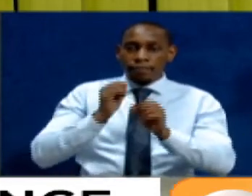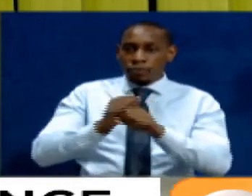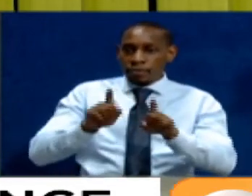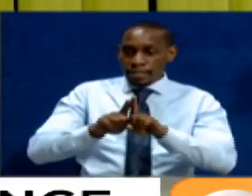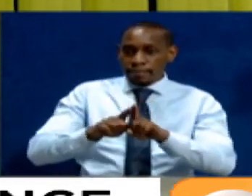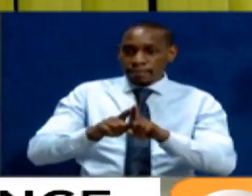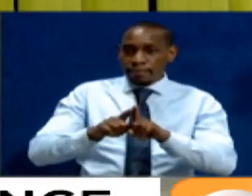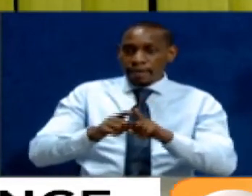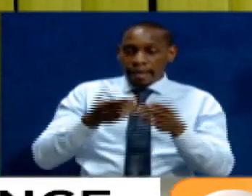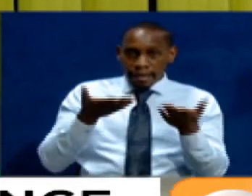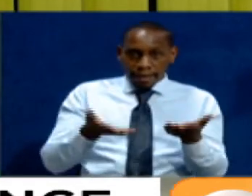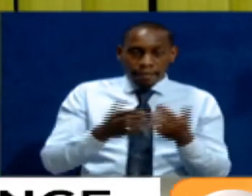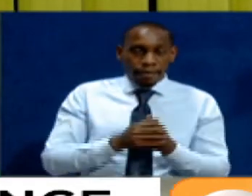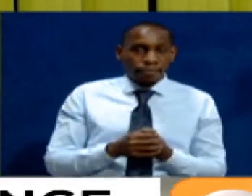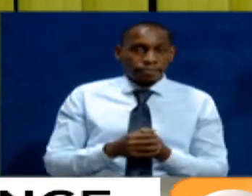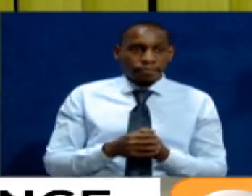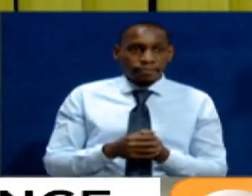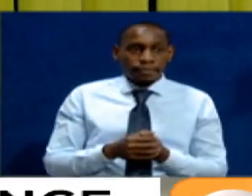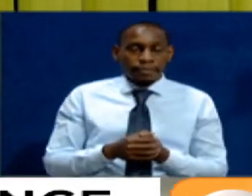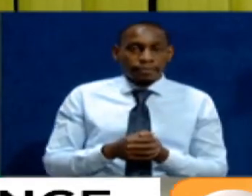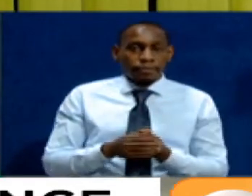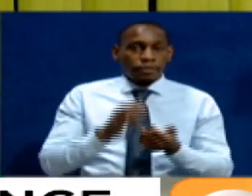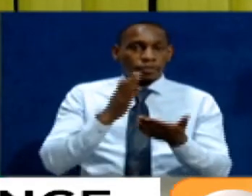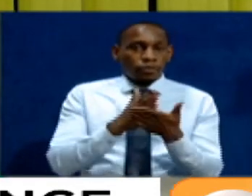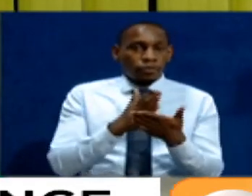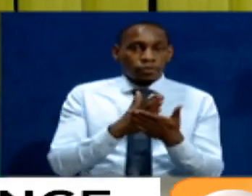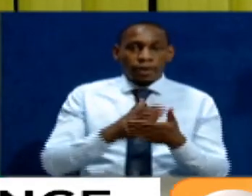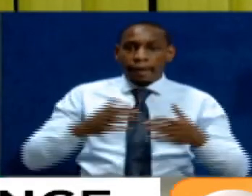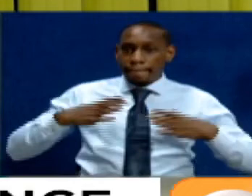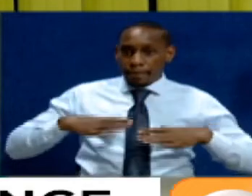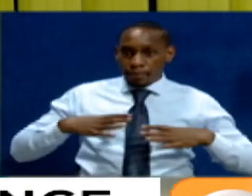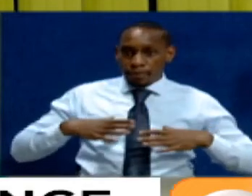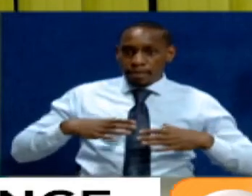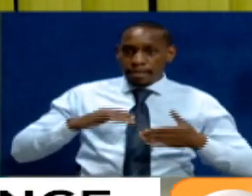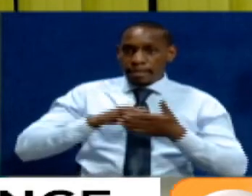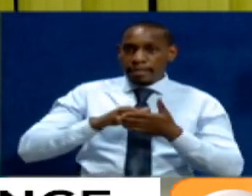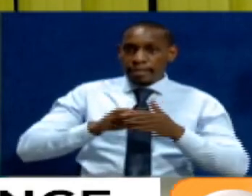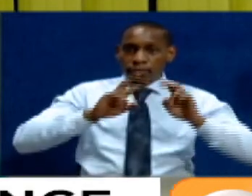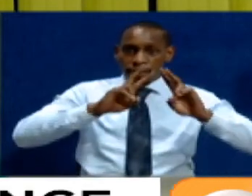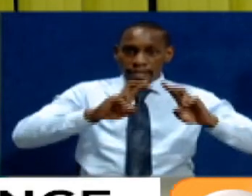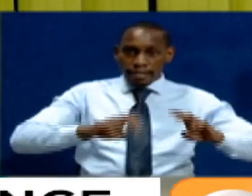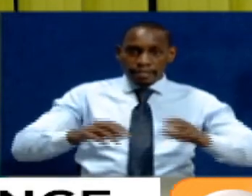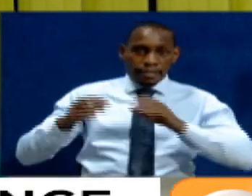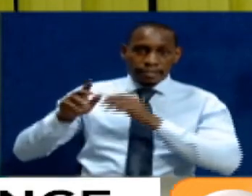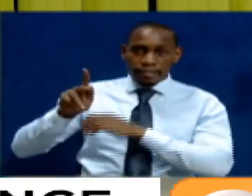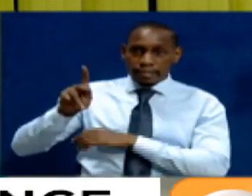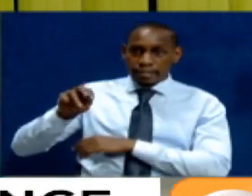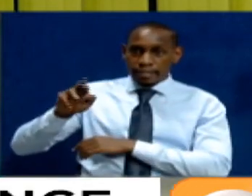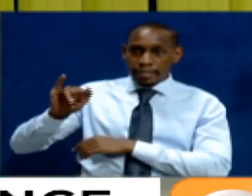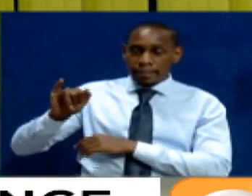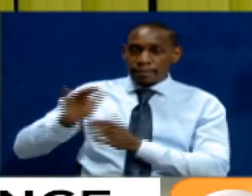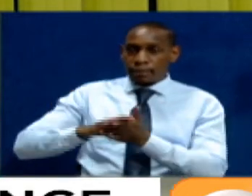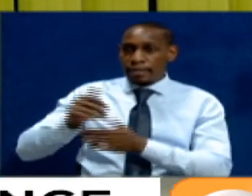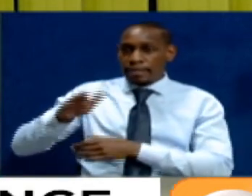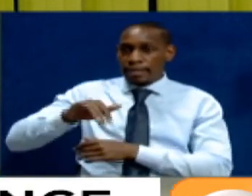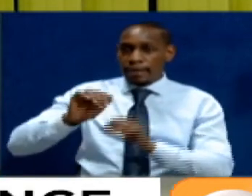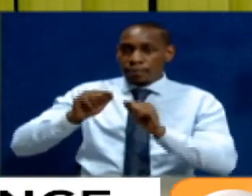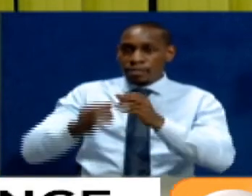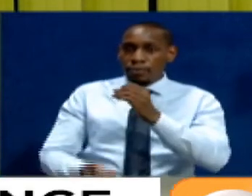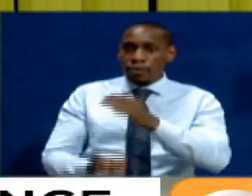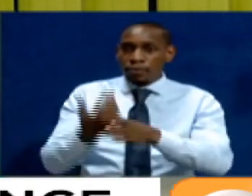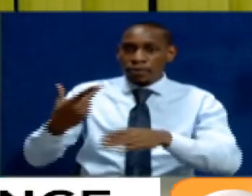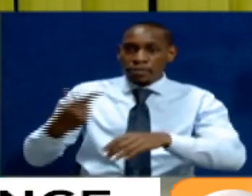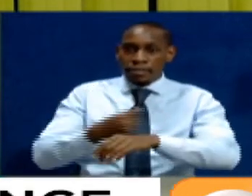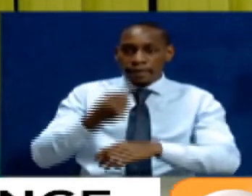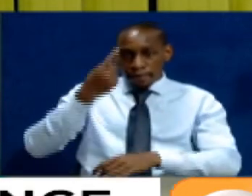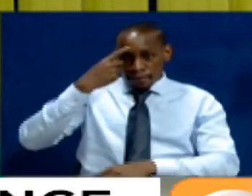on our line, surely the people who are doing research in Cambridge and other places can produce this